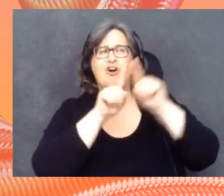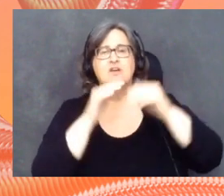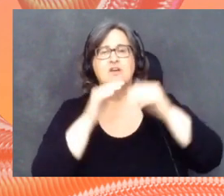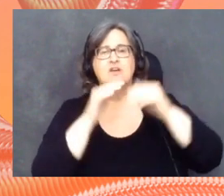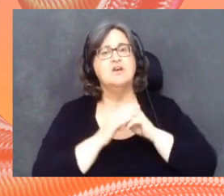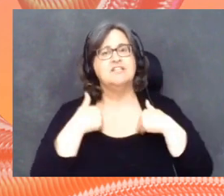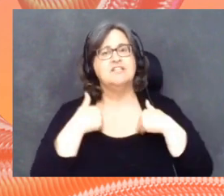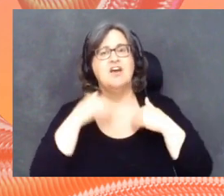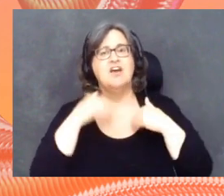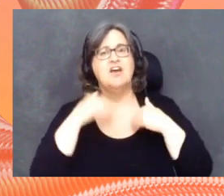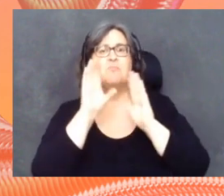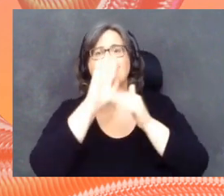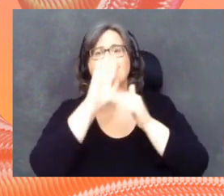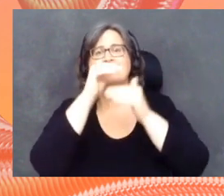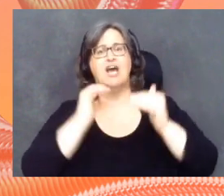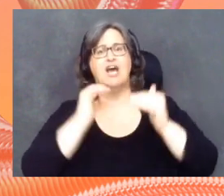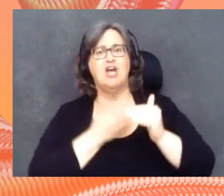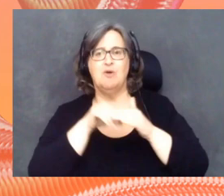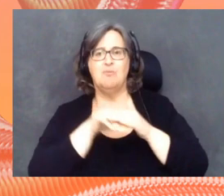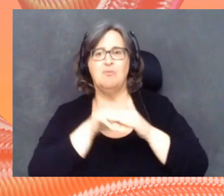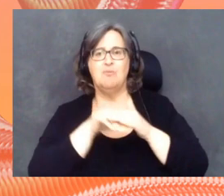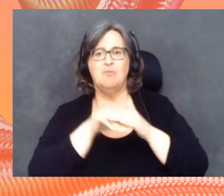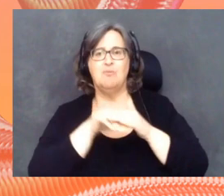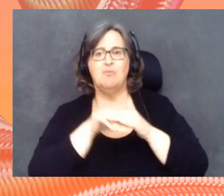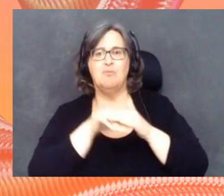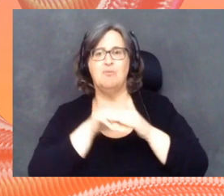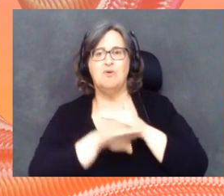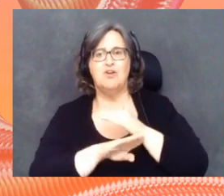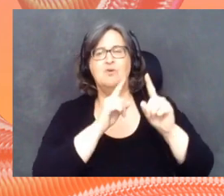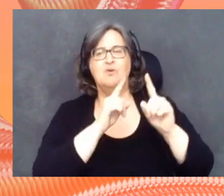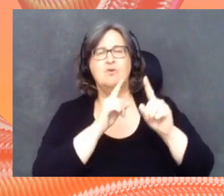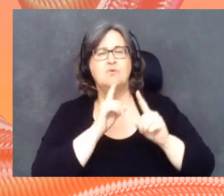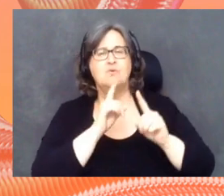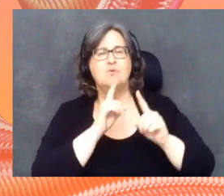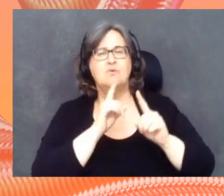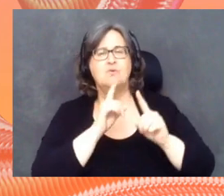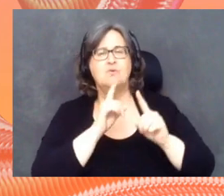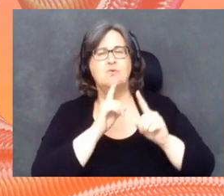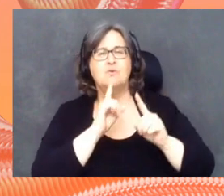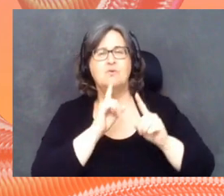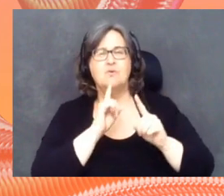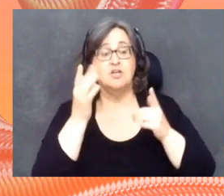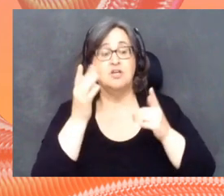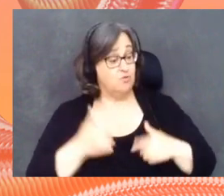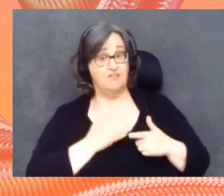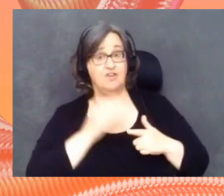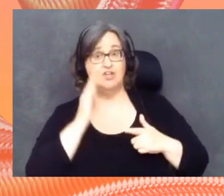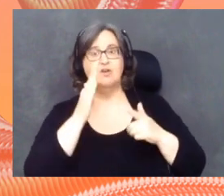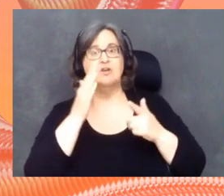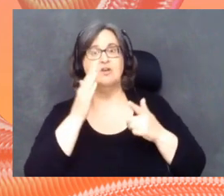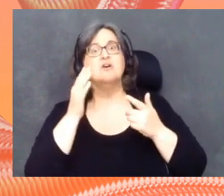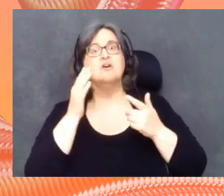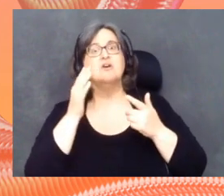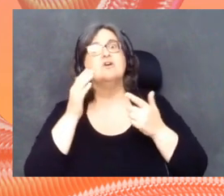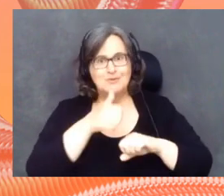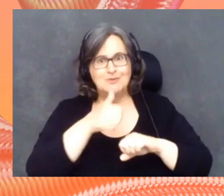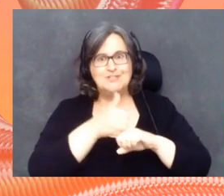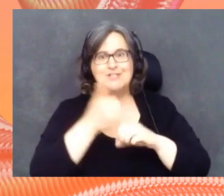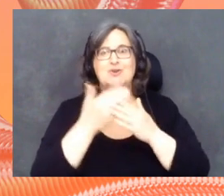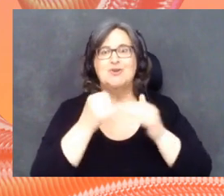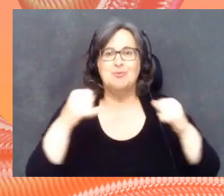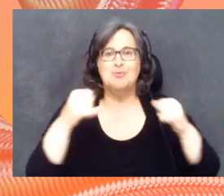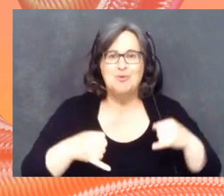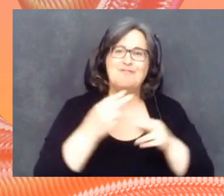It's like, yeah, that's what was destined. And we're living into our destiny when we do set good boundaries or do figure out the good structures